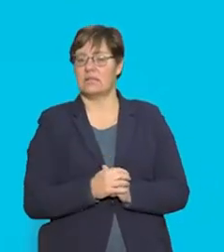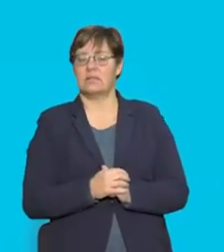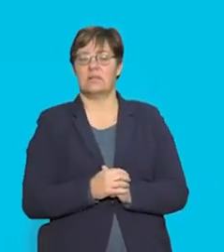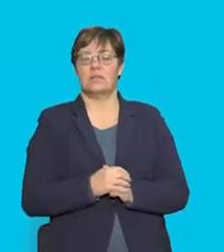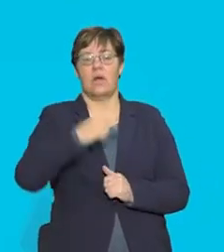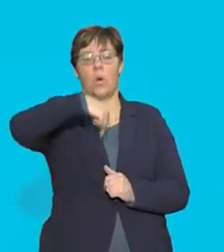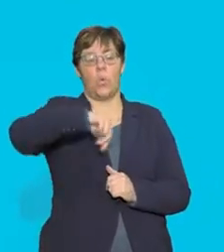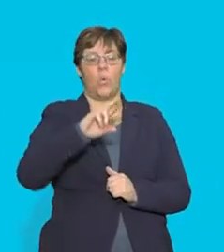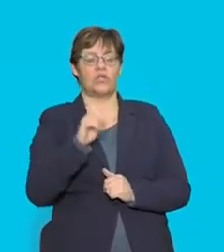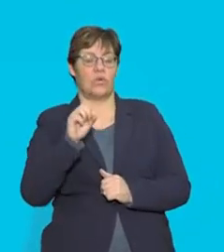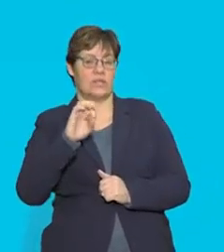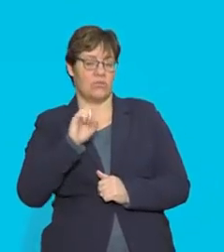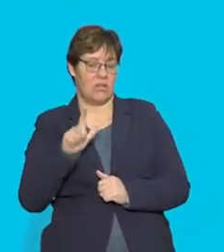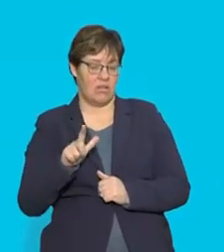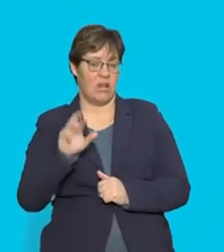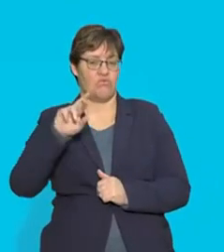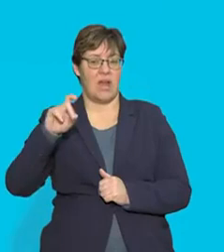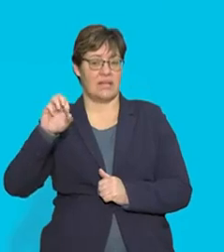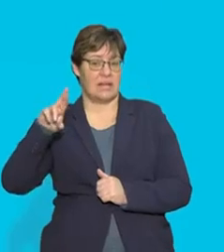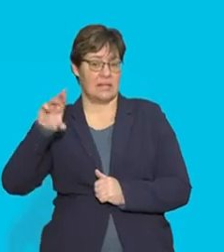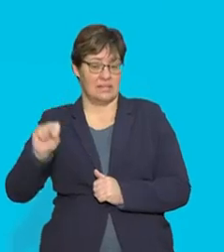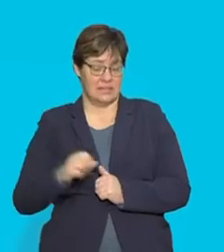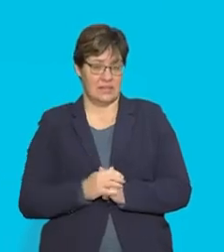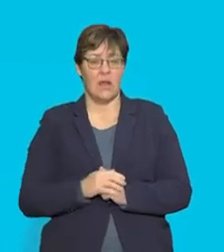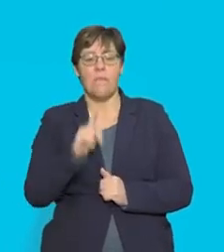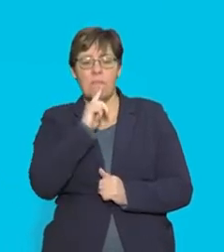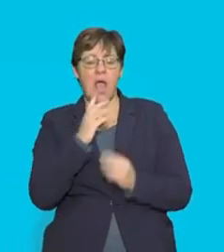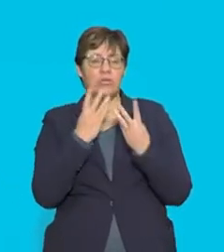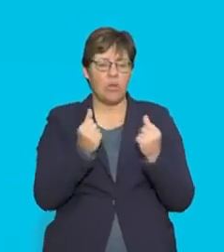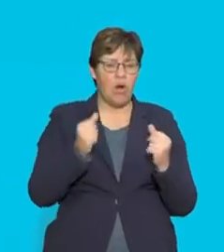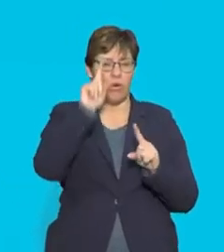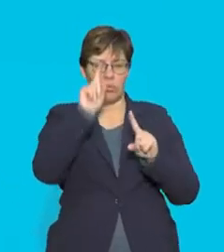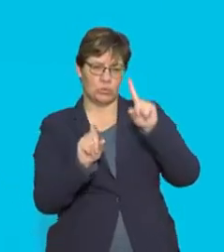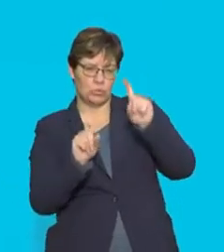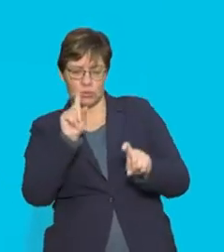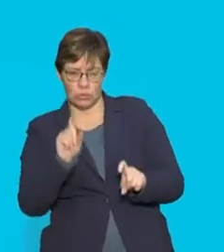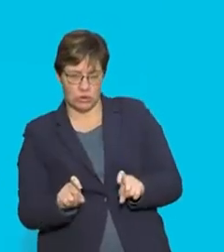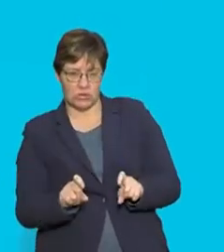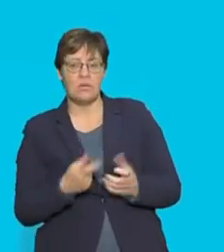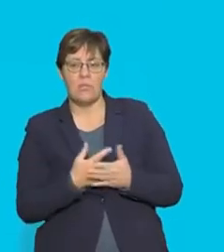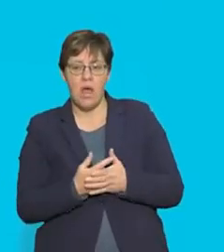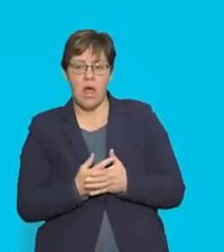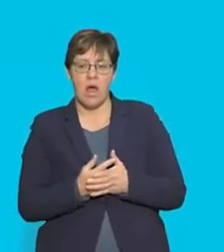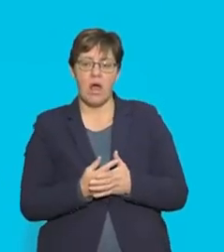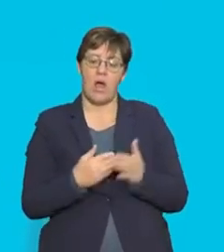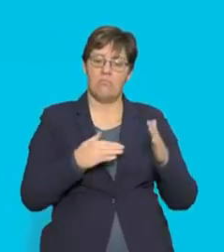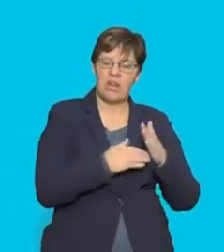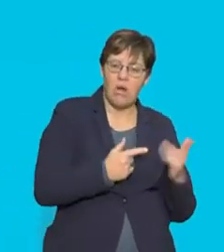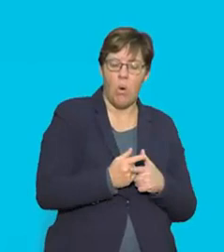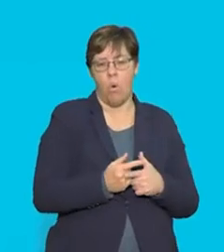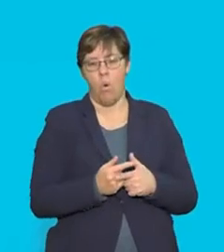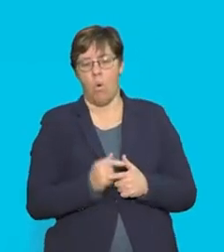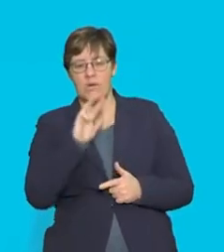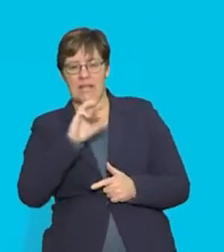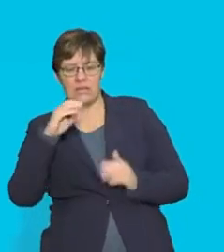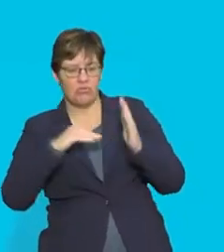some quadrilaterals riders, right? To try and solve some questions based on now either maybe a rectangle or a rhombus.